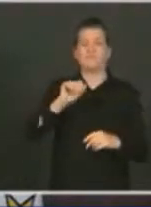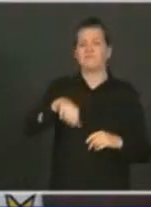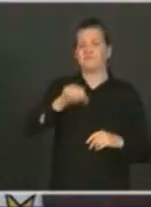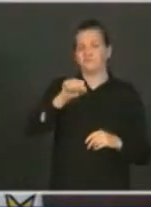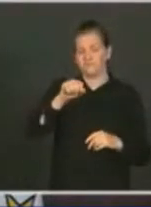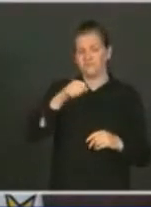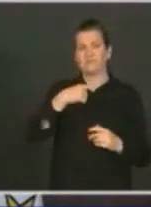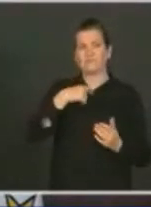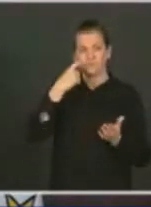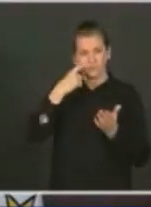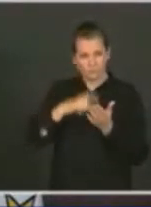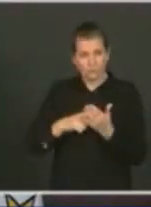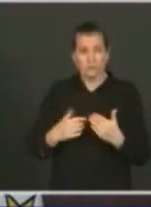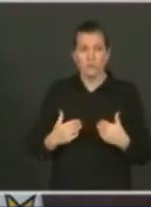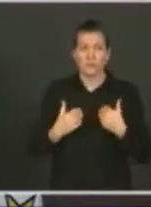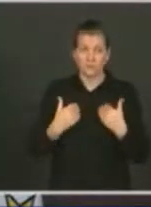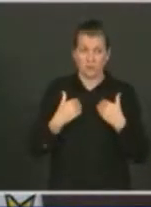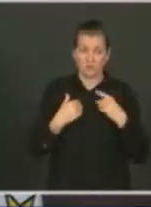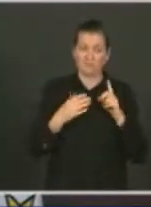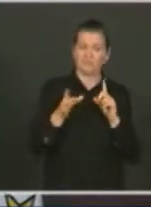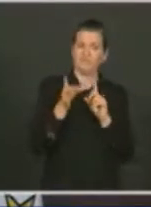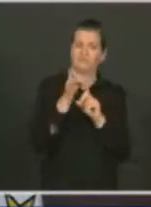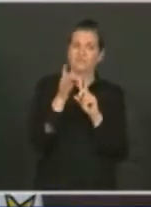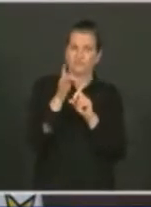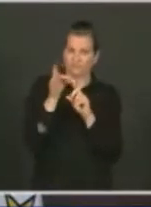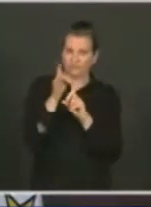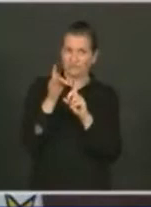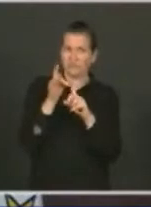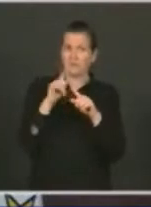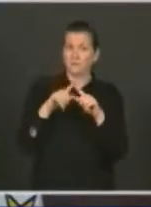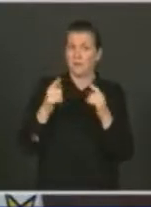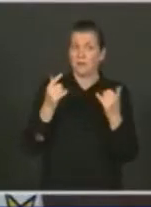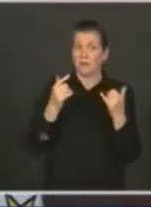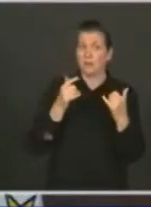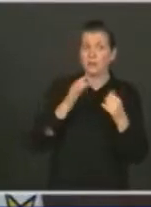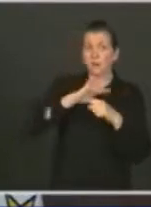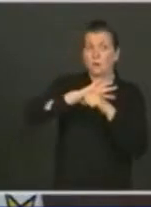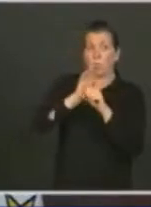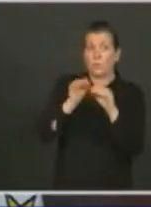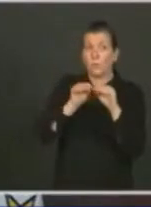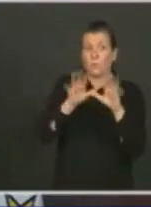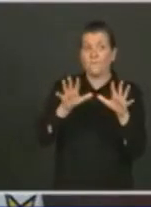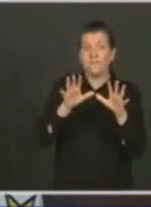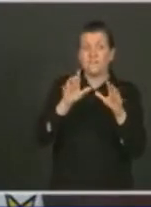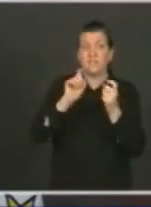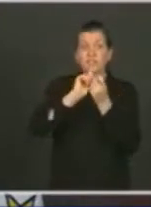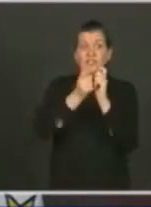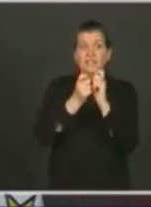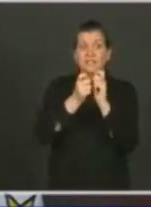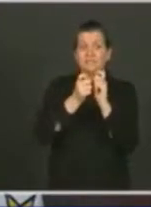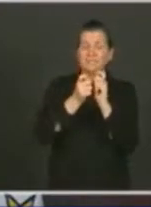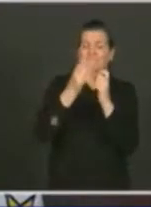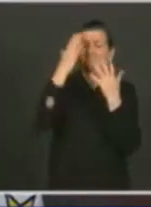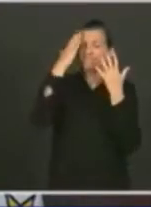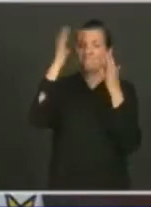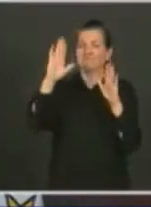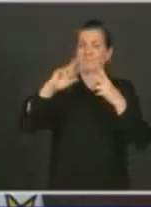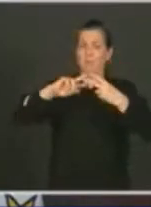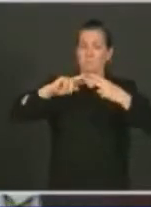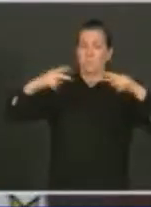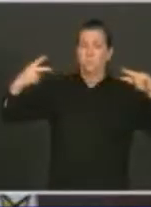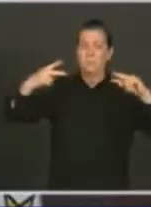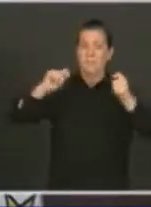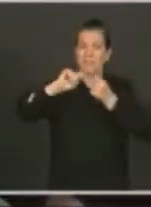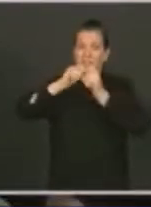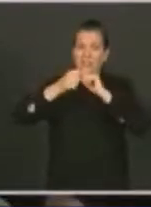virus changing or whether that's just people's activity and behavior changing, and that's leading more people to become sick, we don't know. Can I